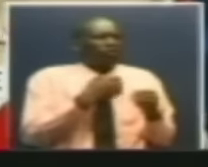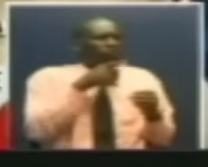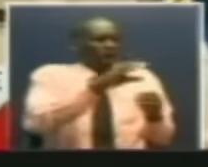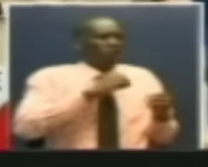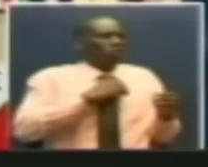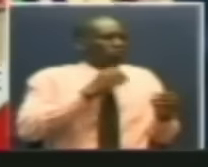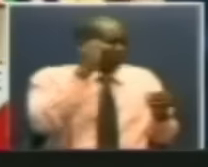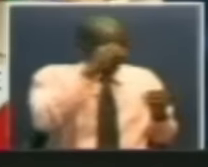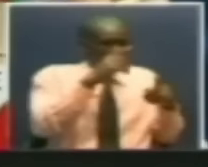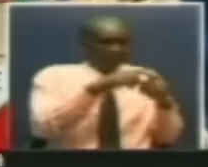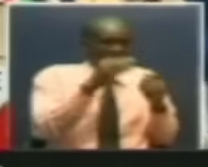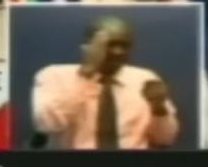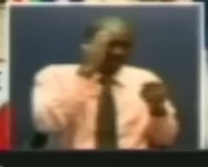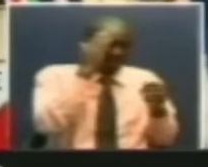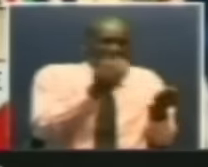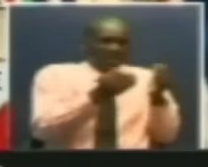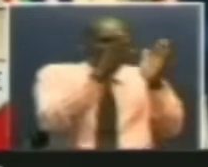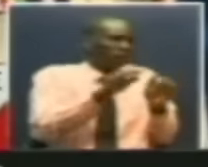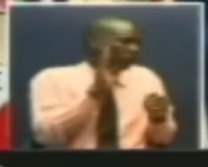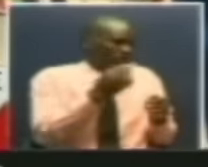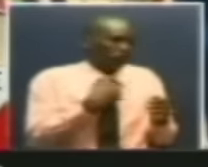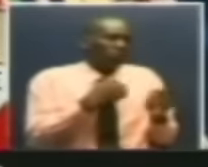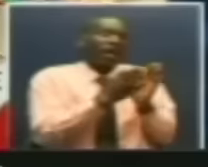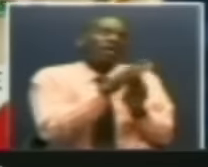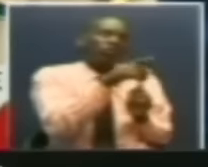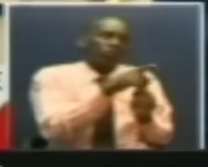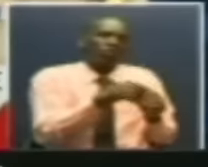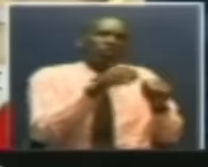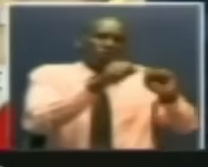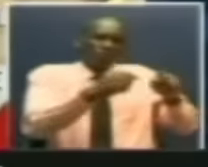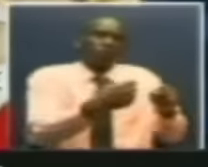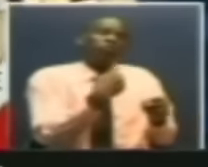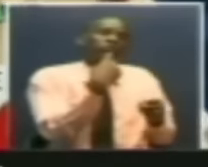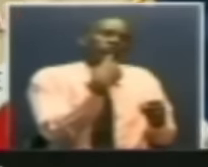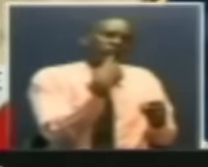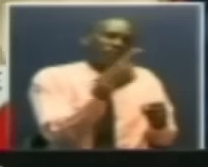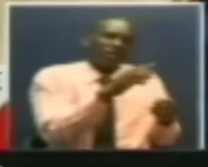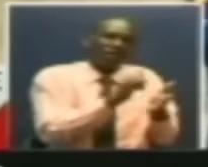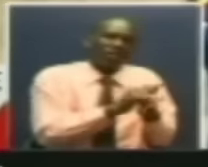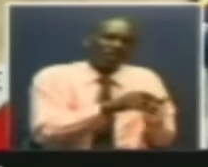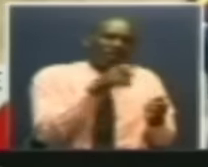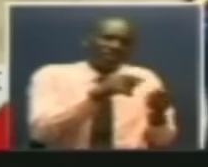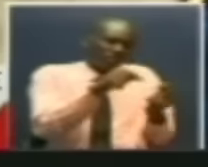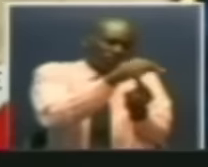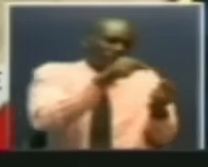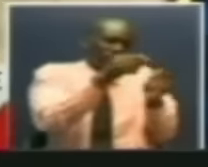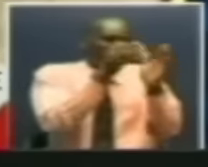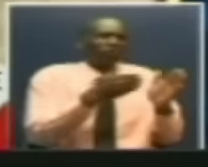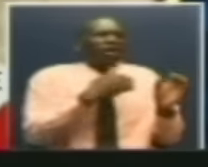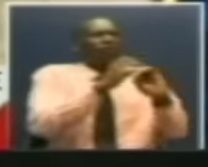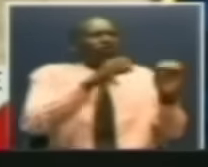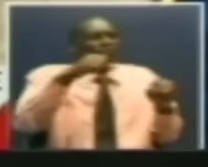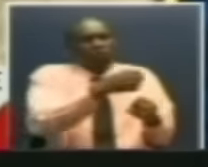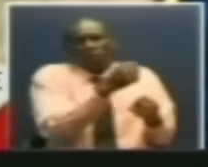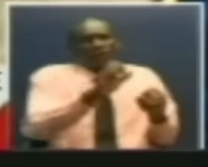formed opinion. But I think anybody listening to me and you will be able to tell that this particular person has not been roaming